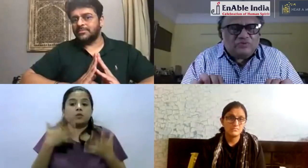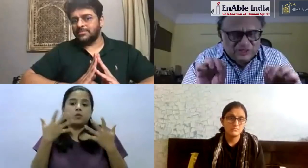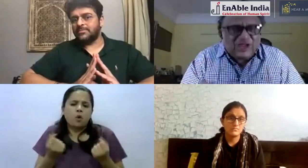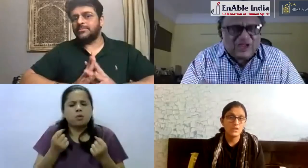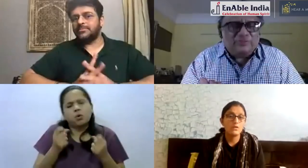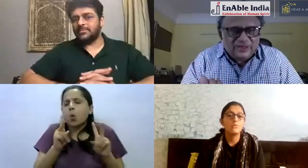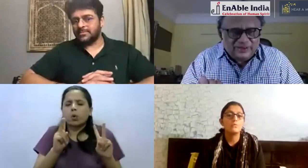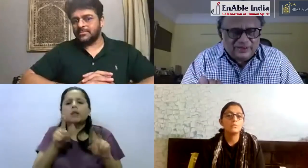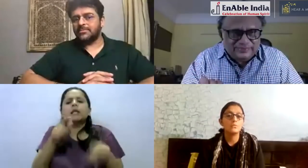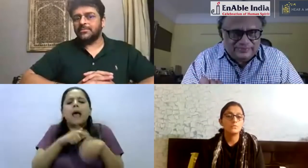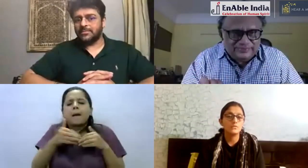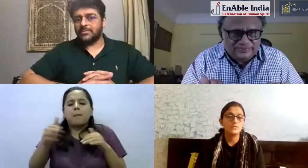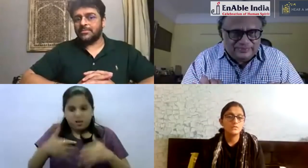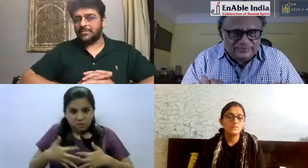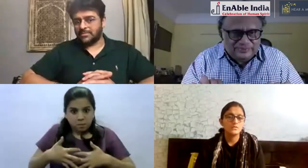for the time being.